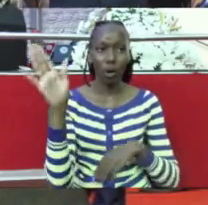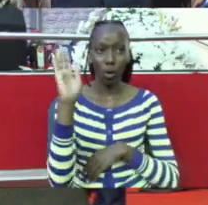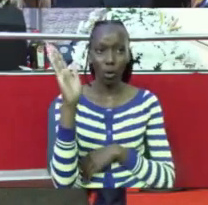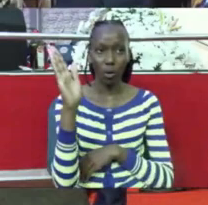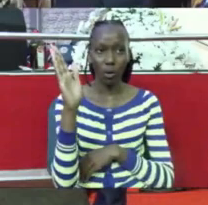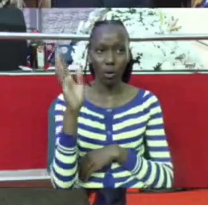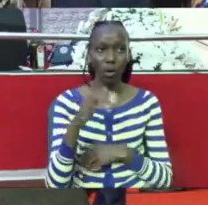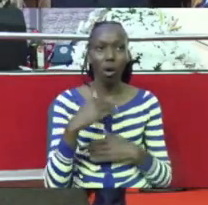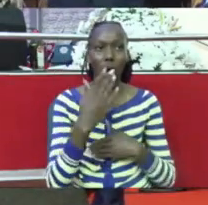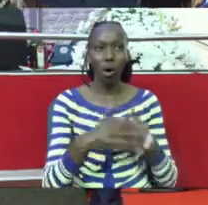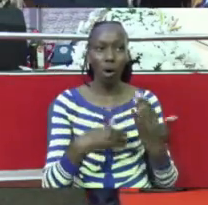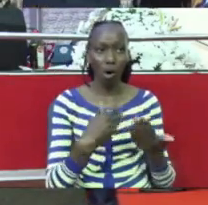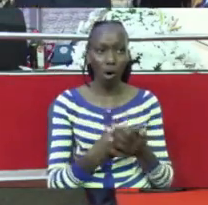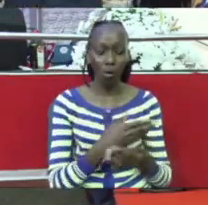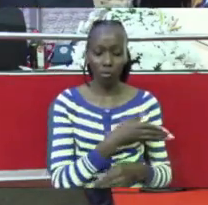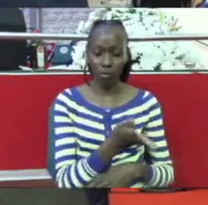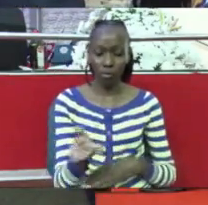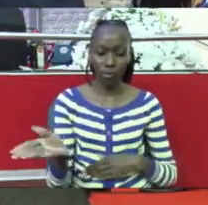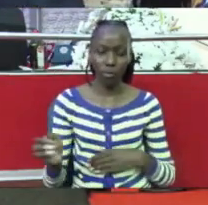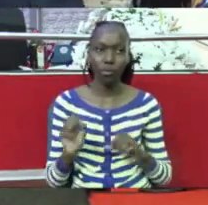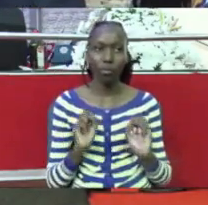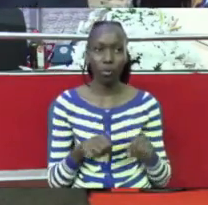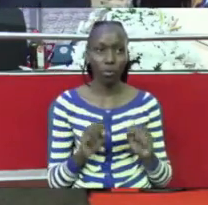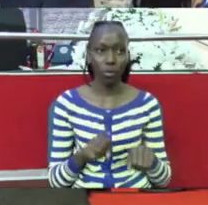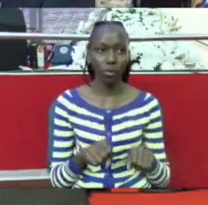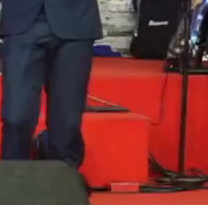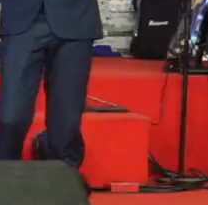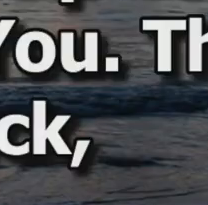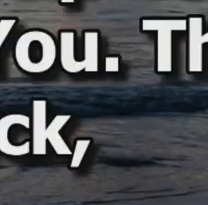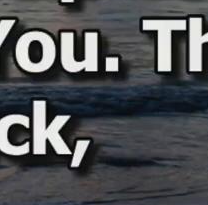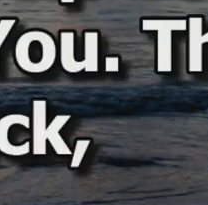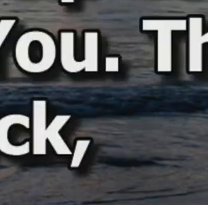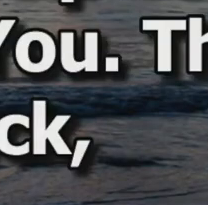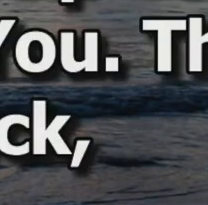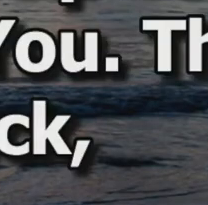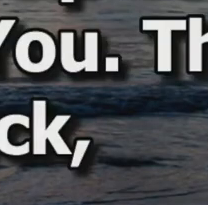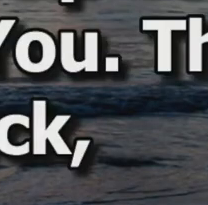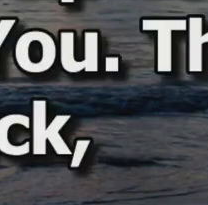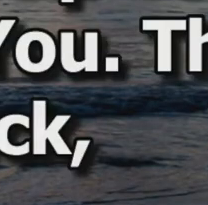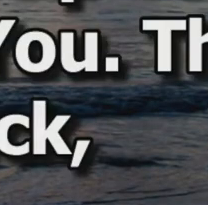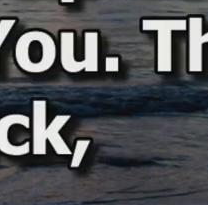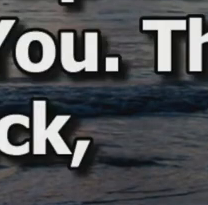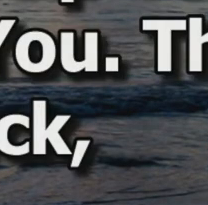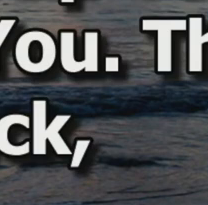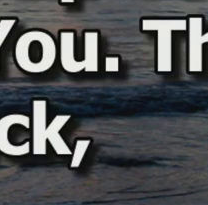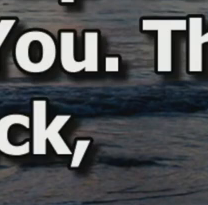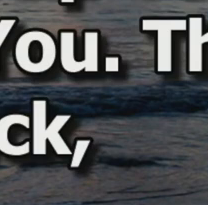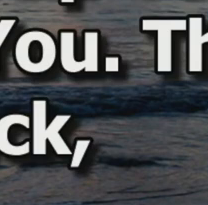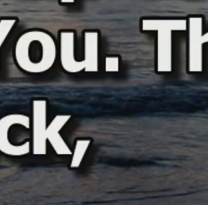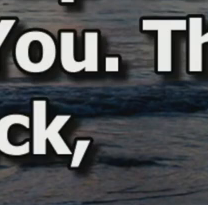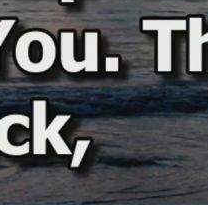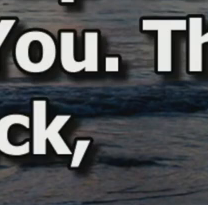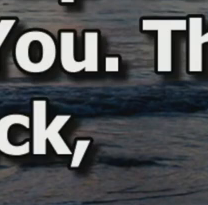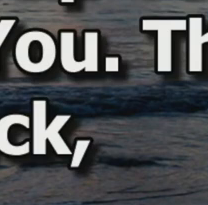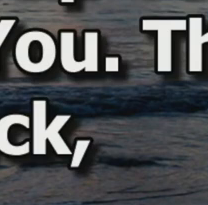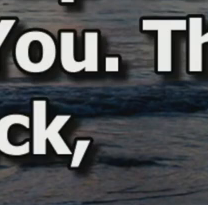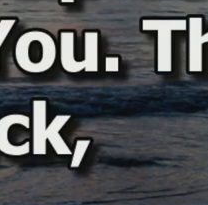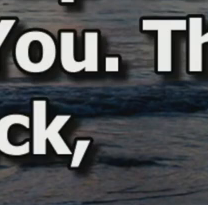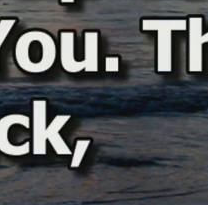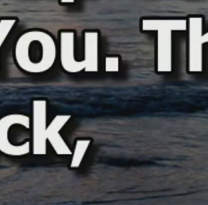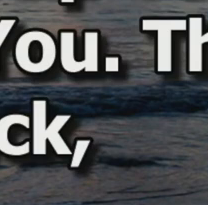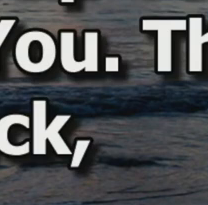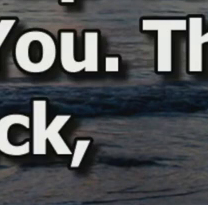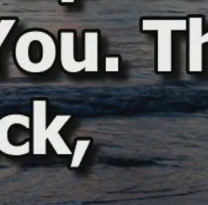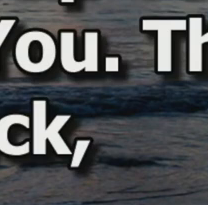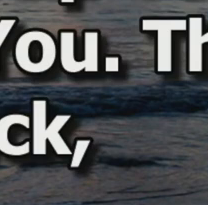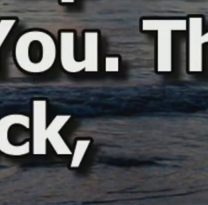And Isaiah 41 verse 14 to 16 in Message translation. We can read it together. Ninasoma kwa pamoja.